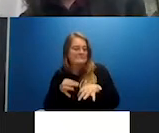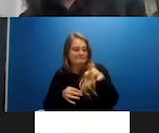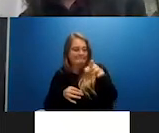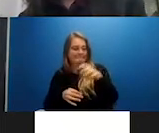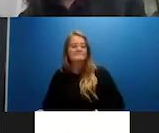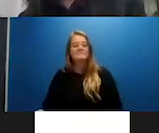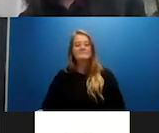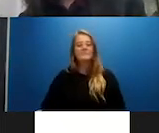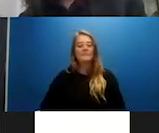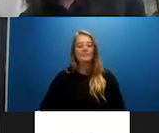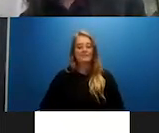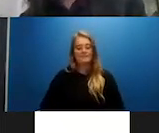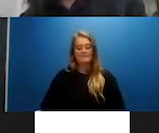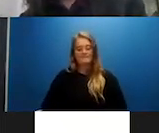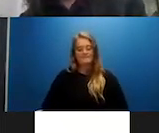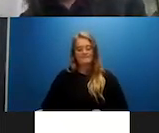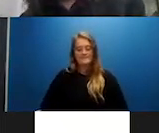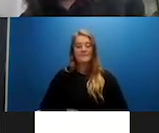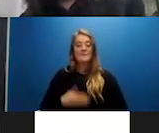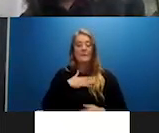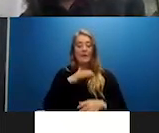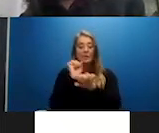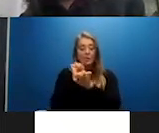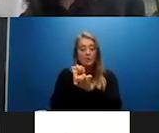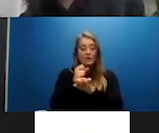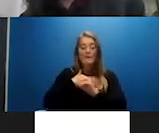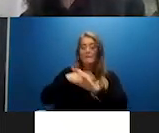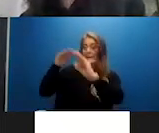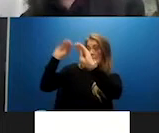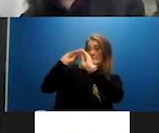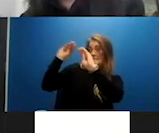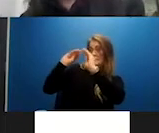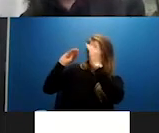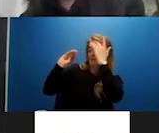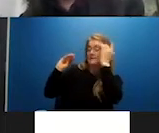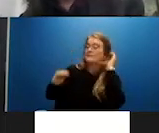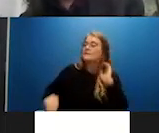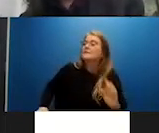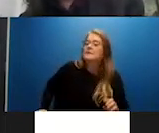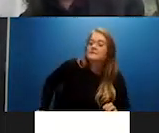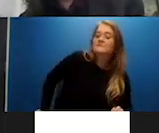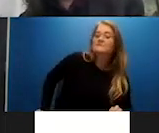In the work that I've done, in the teachings I've received, and I've been asked to please pass on,